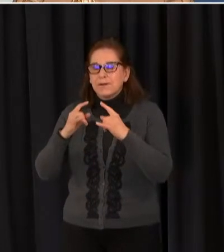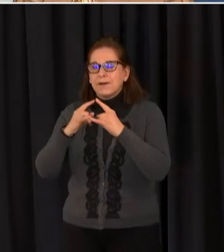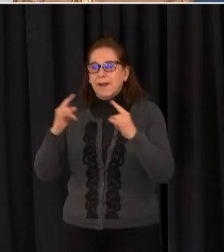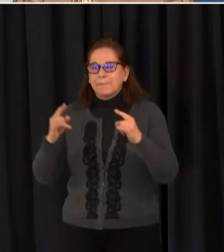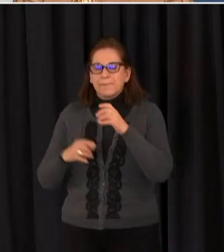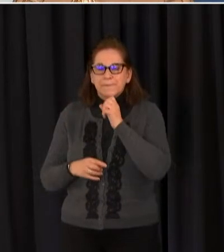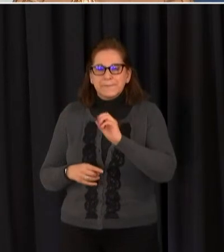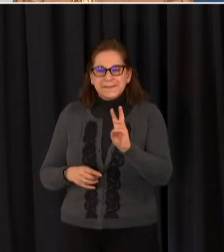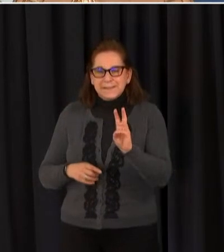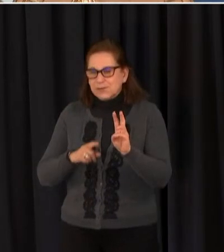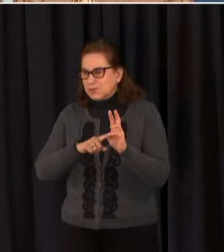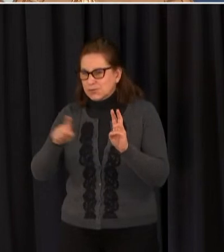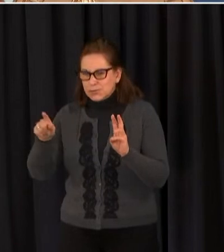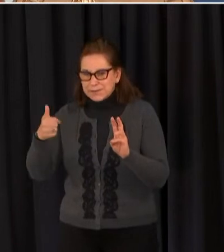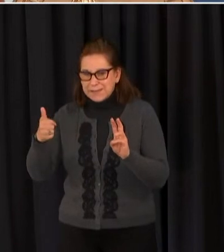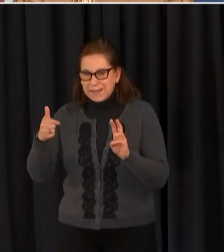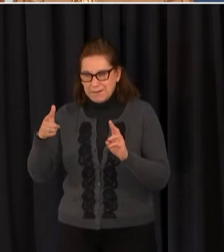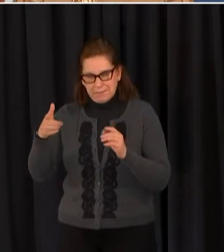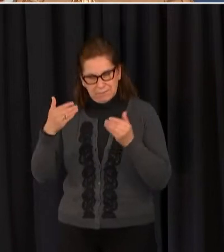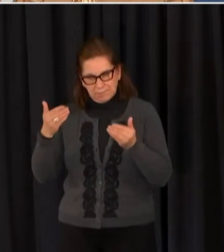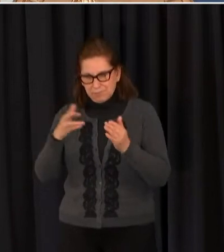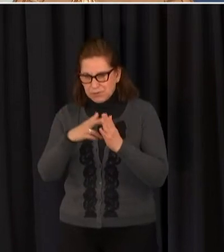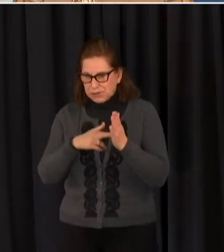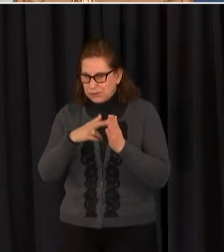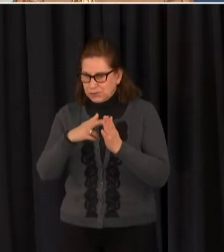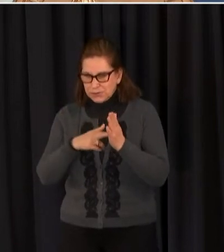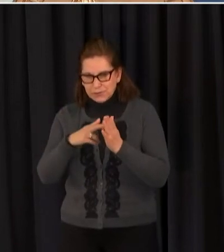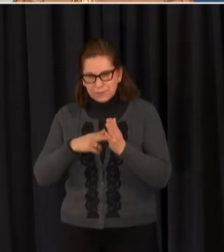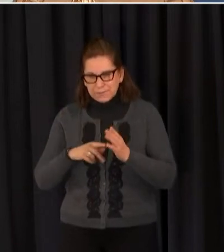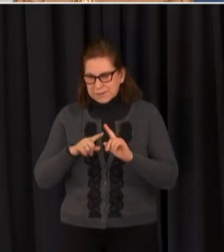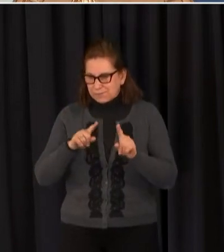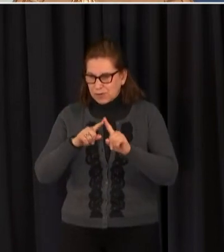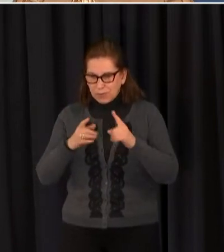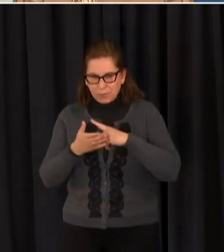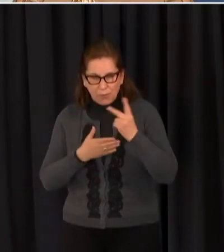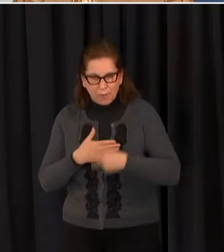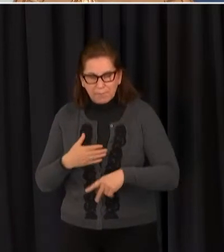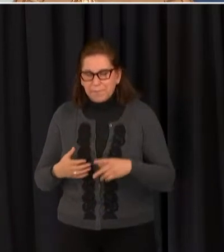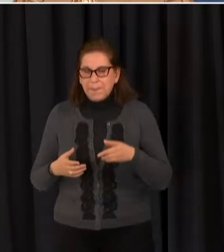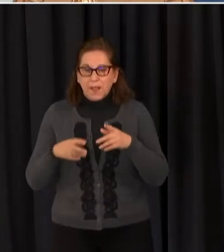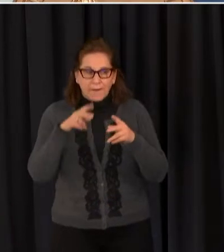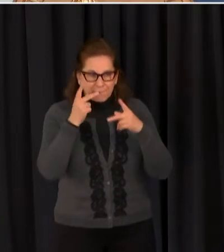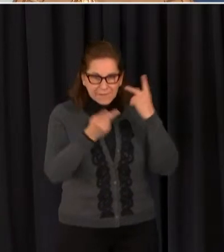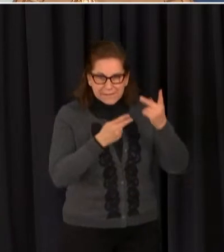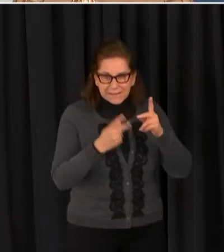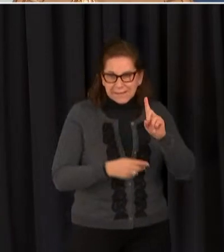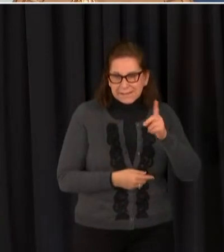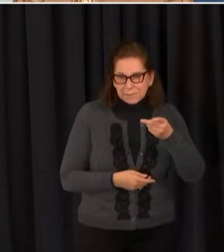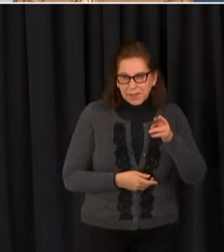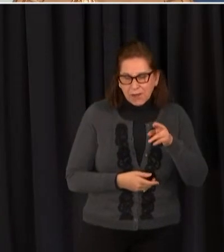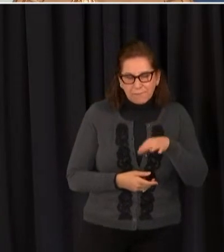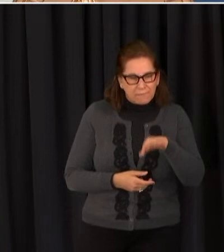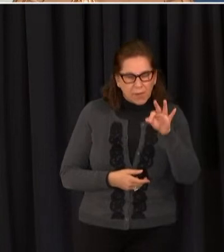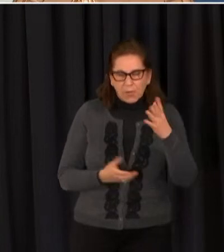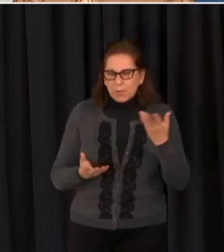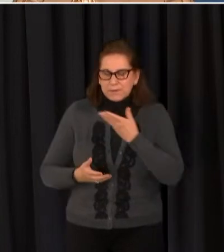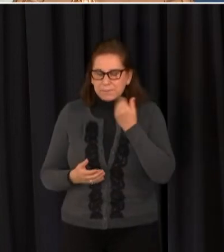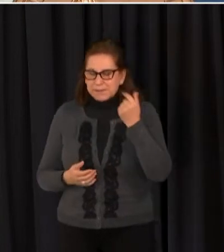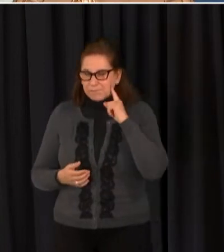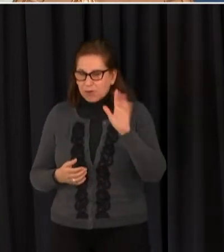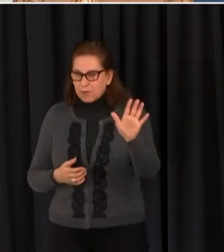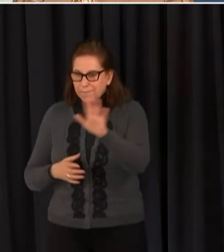visit DPR, figure out which camp is going to be best for your family, and be prepared to sign up